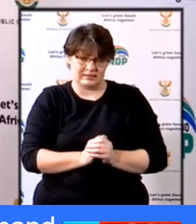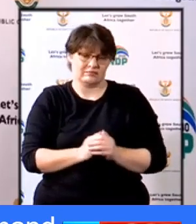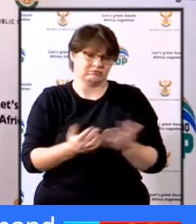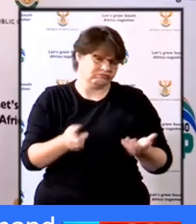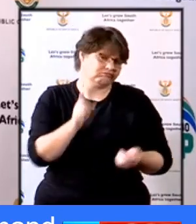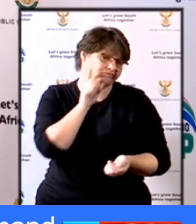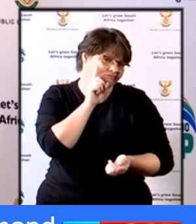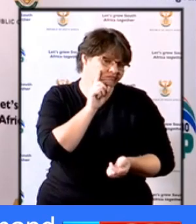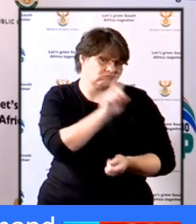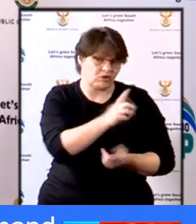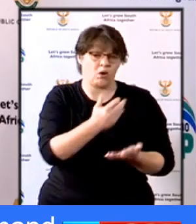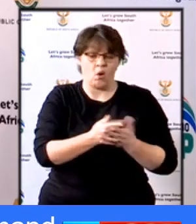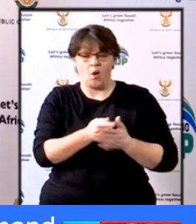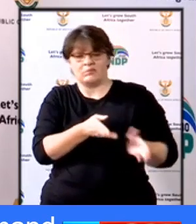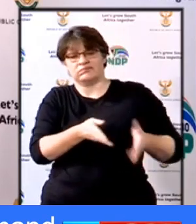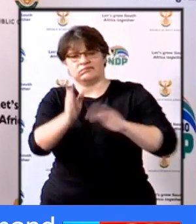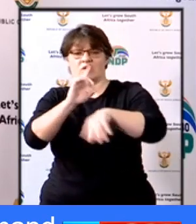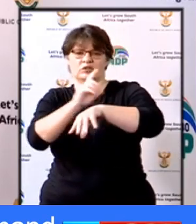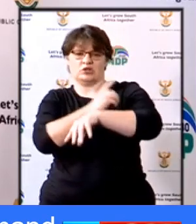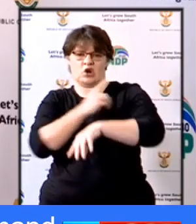medical attention.